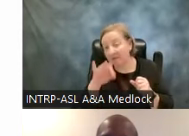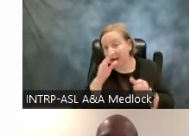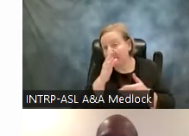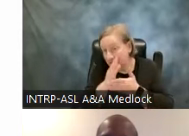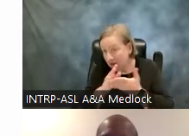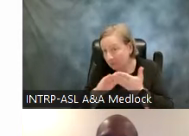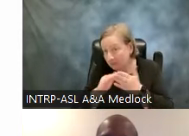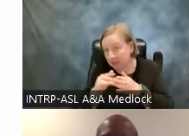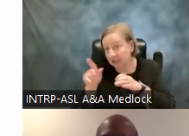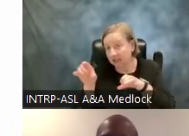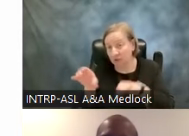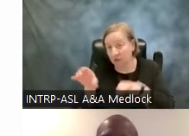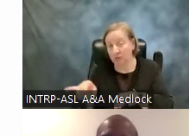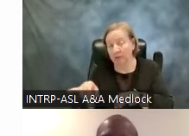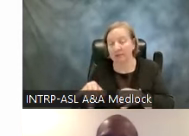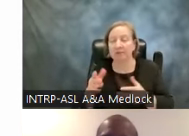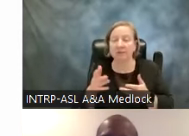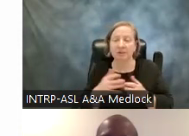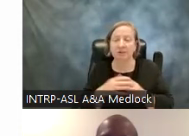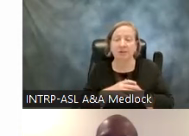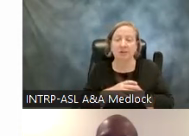that do this. I'm trying to find